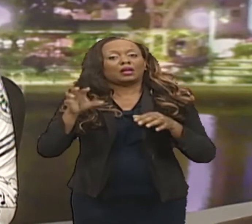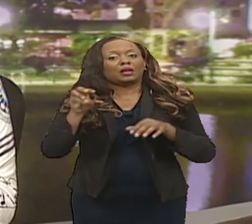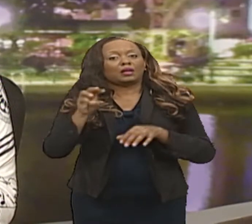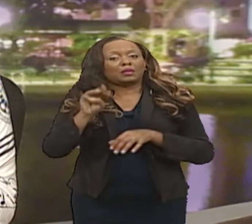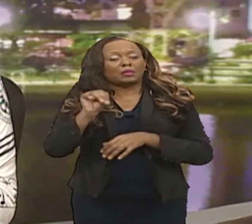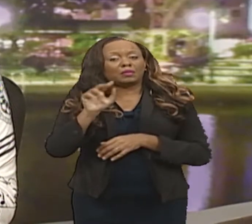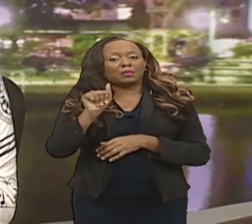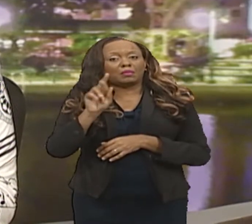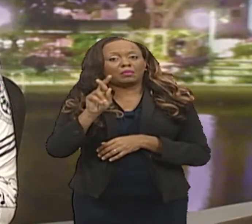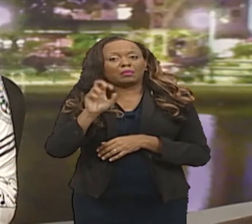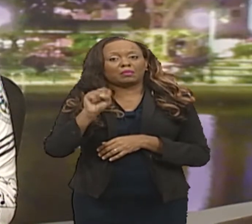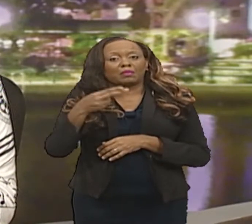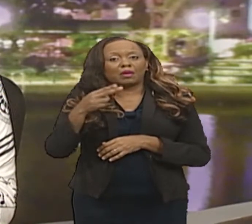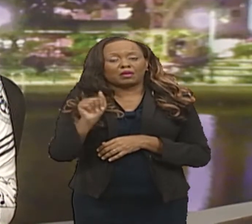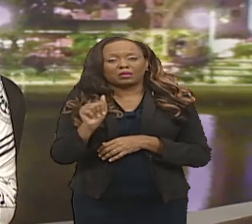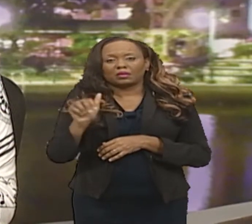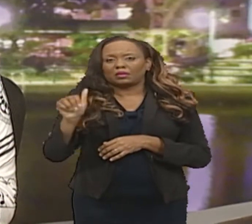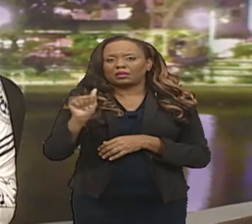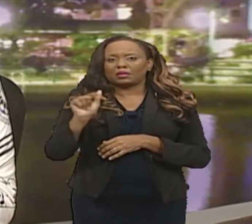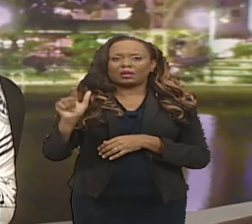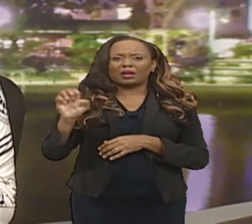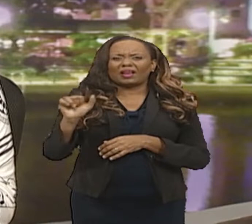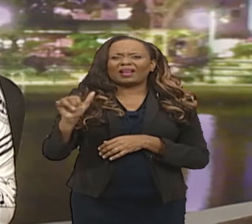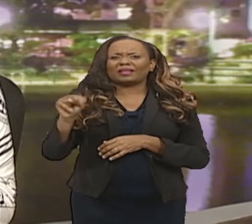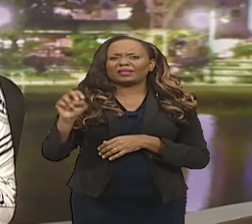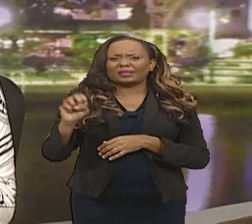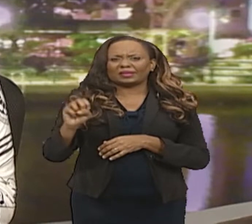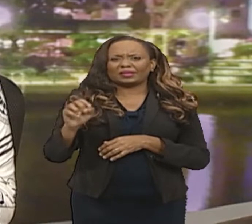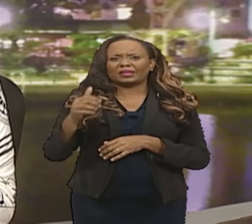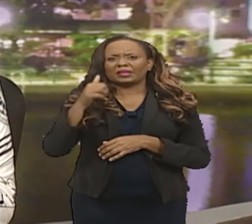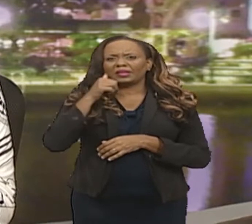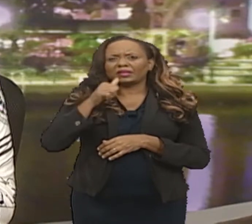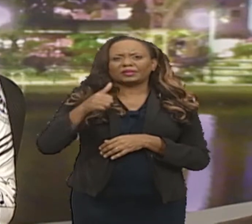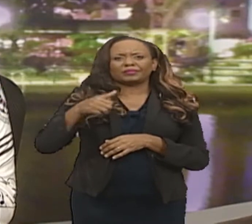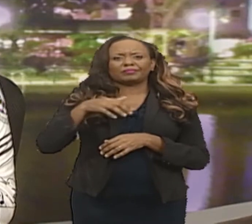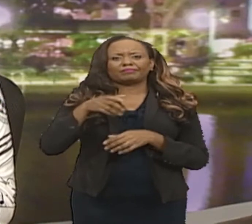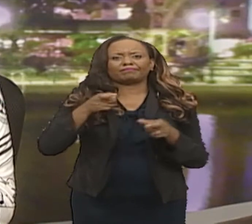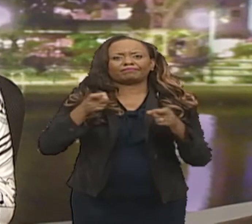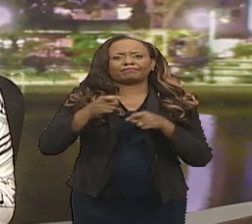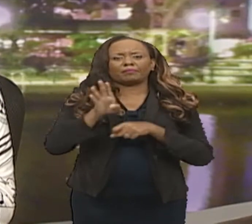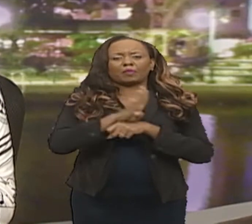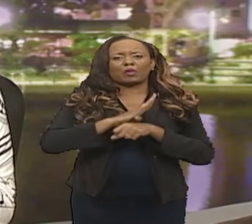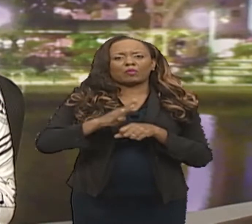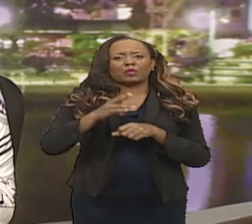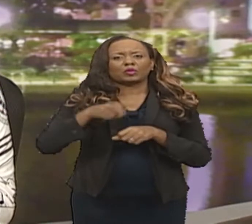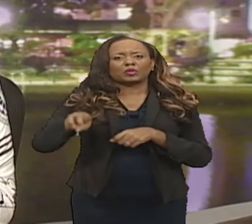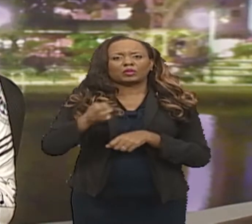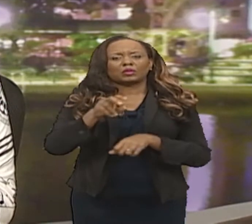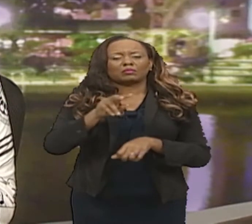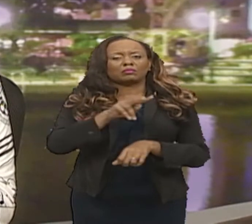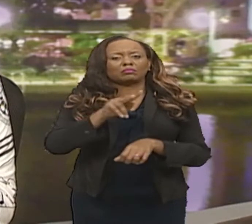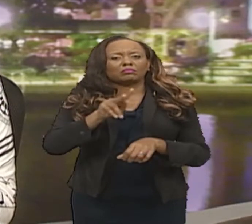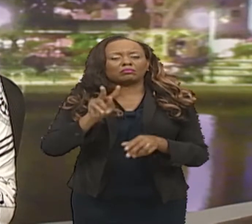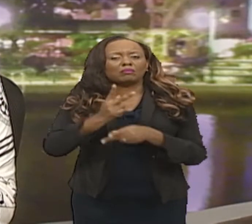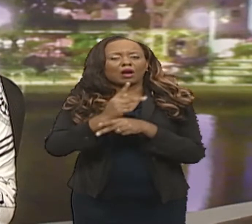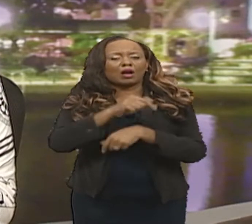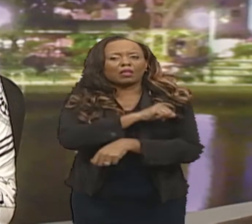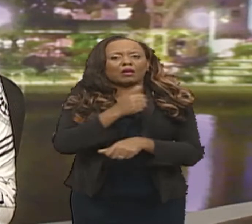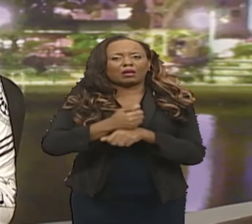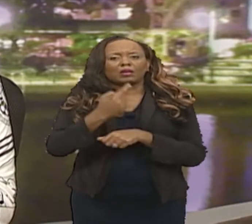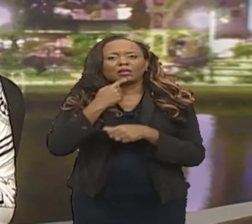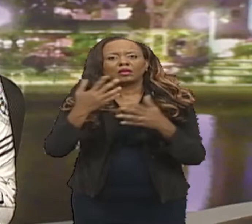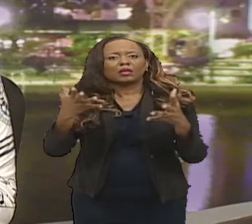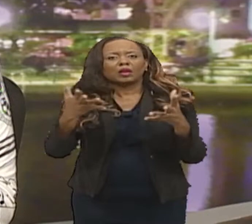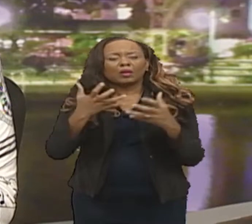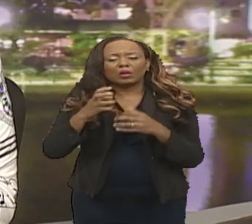Chief Executive Officer of the Barbados Tourism Product Authority, Marcia Allen, announced talks are underway with a reputable